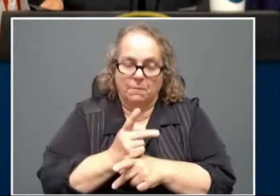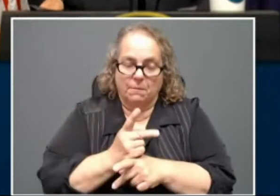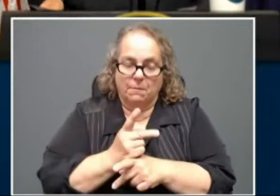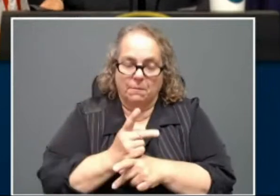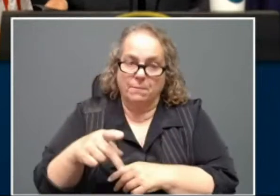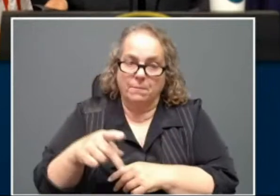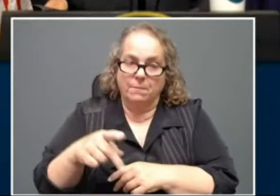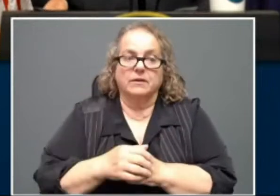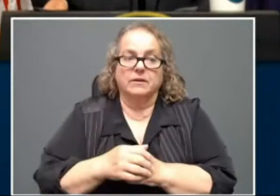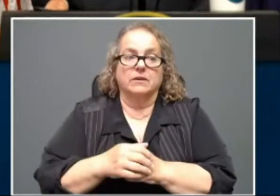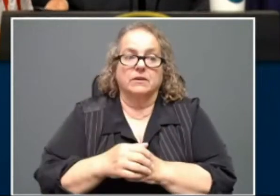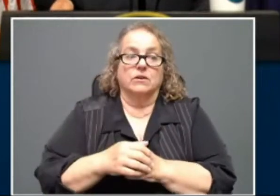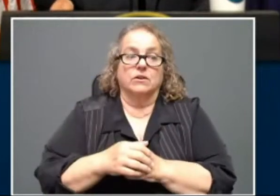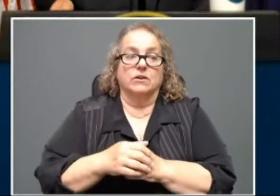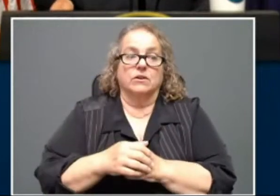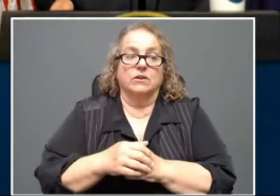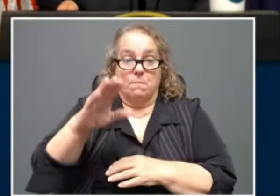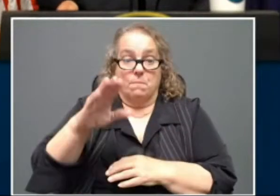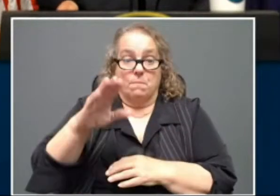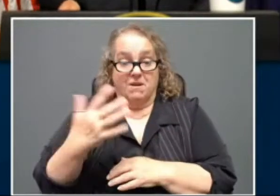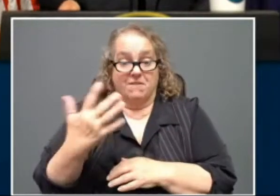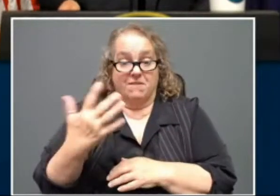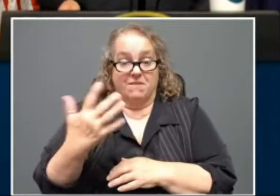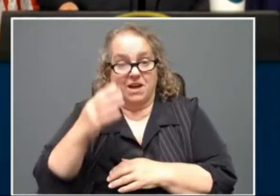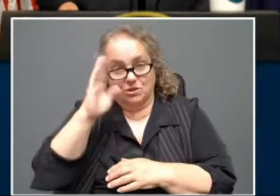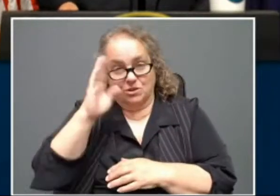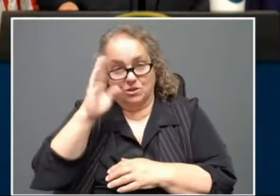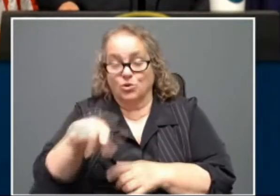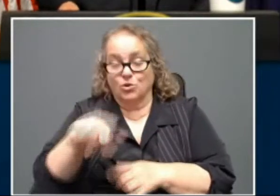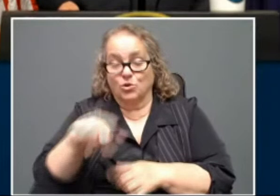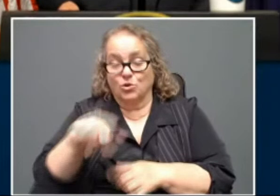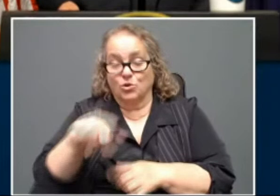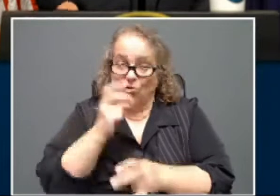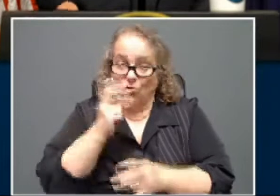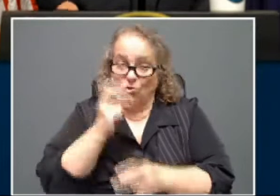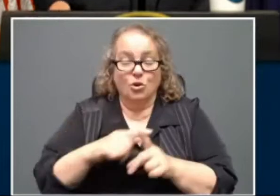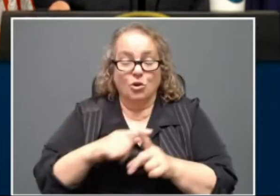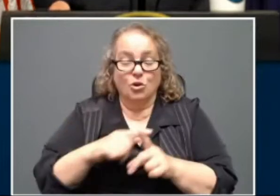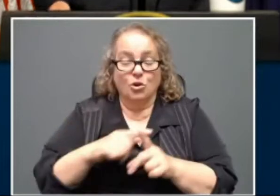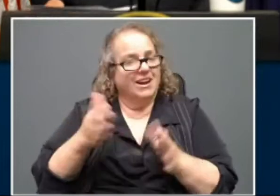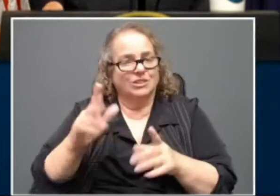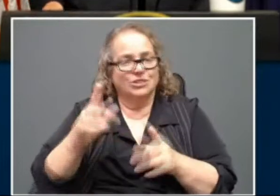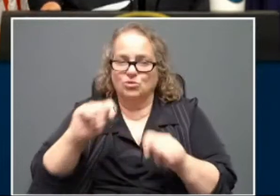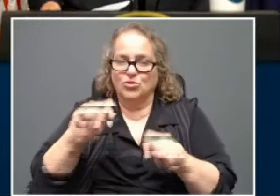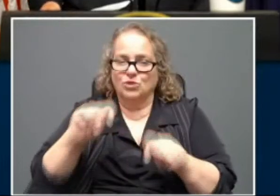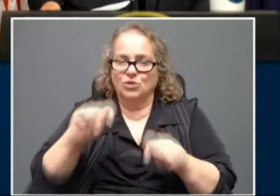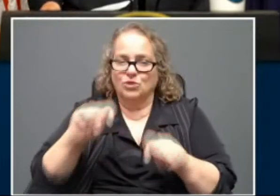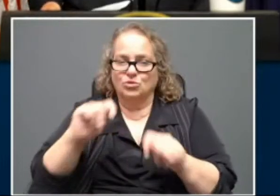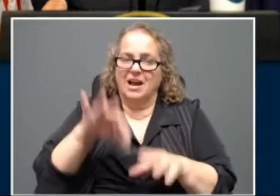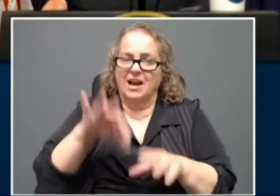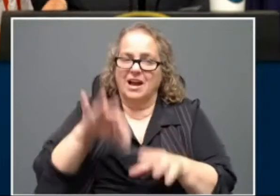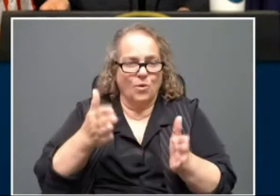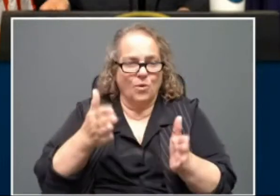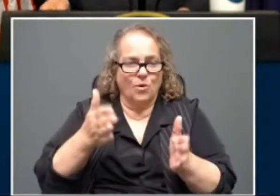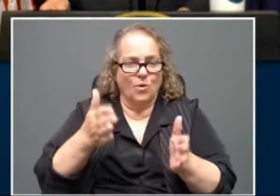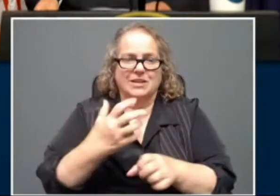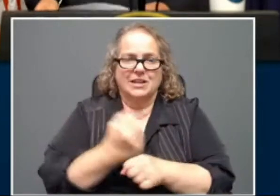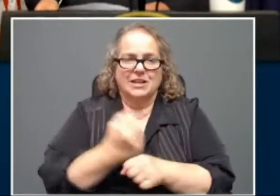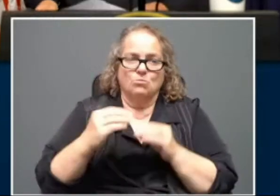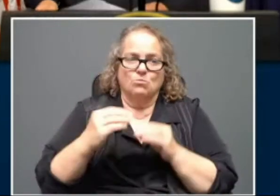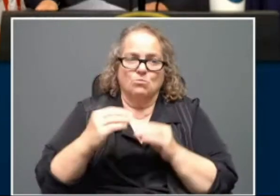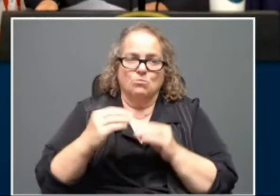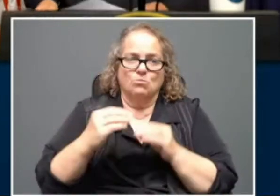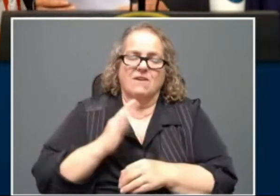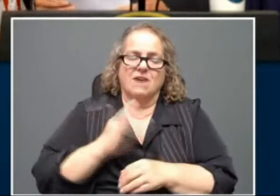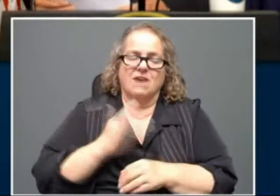in the bottom 5, I know you're working hard. Let's try to find ways to get more and more of our citizens